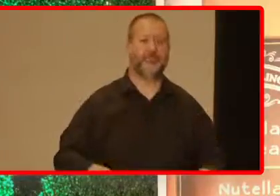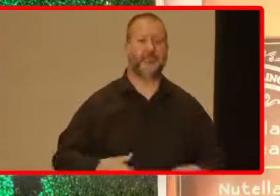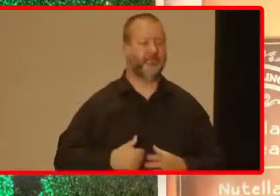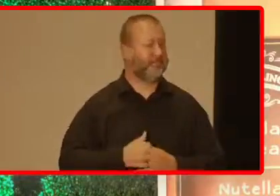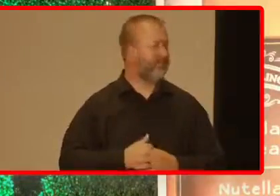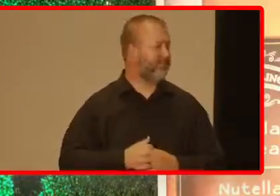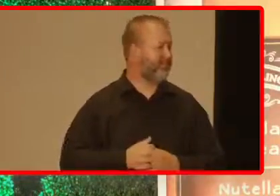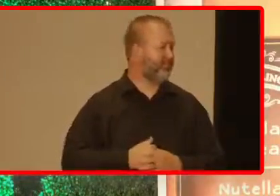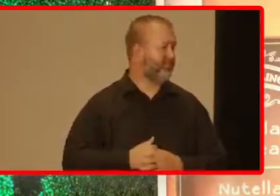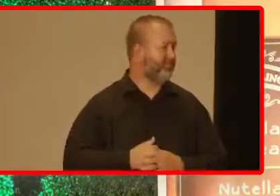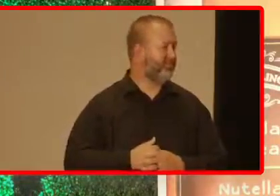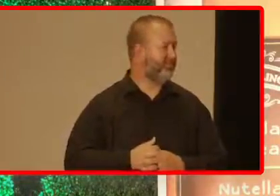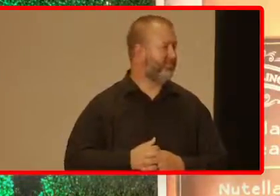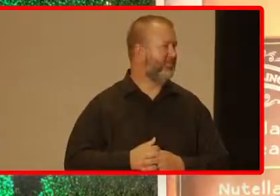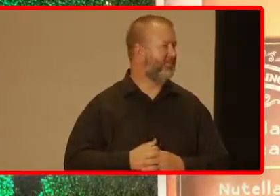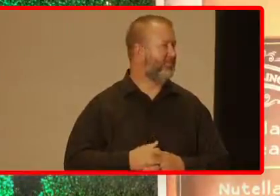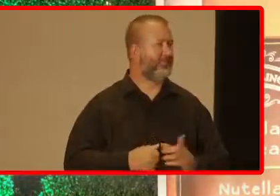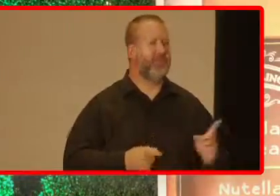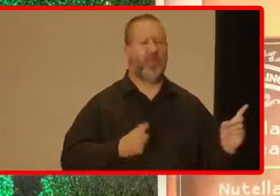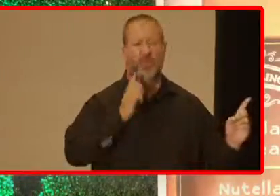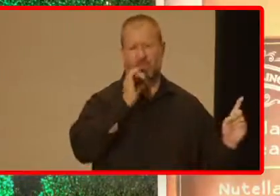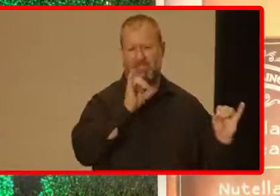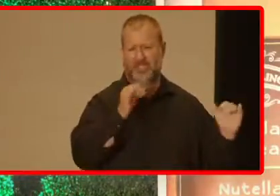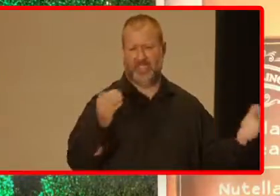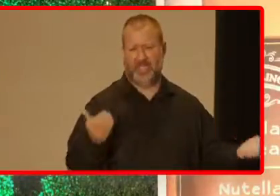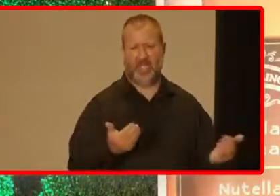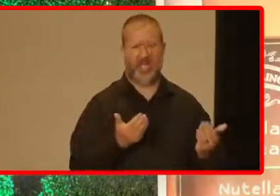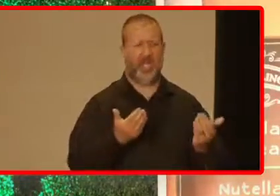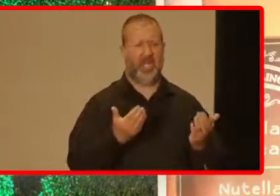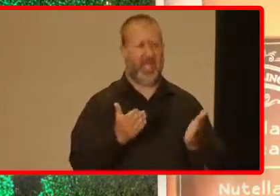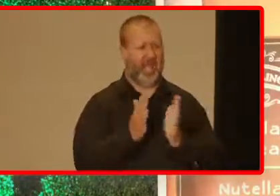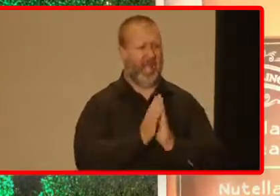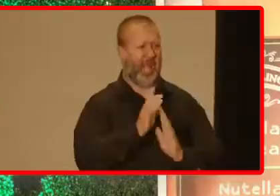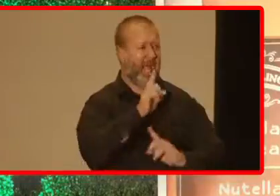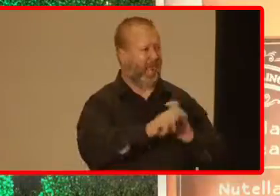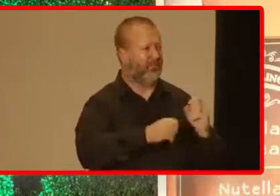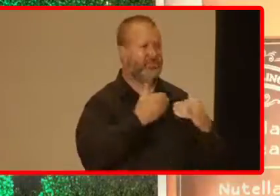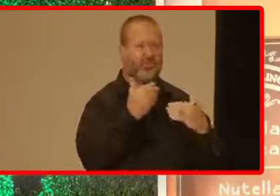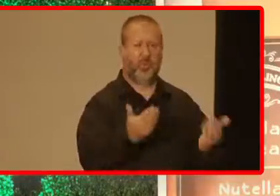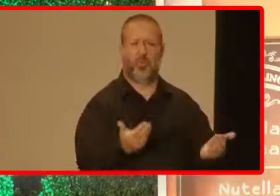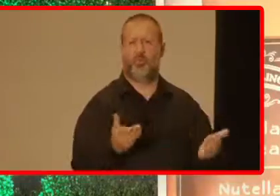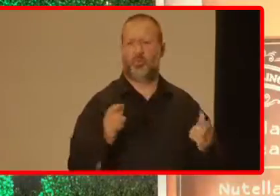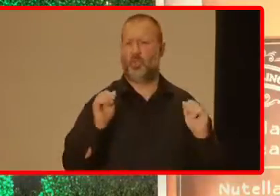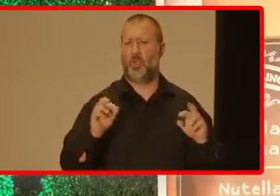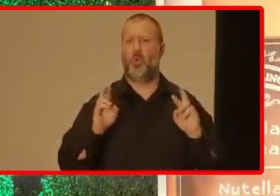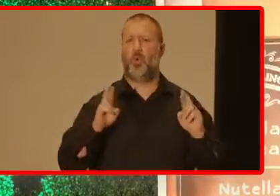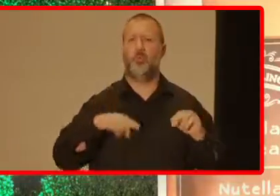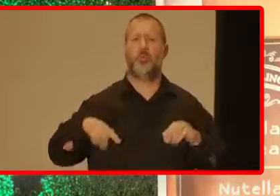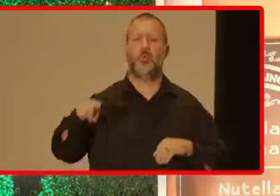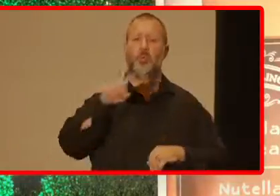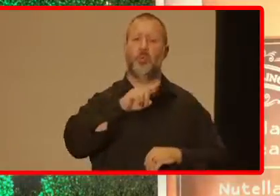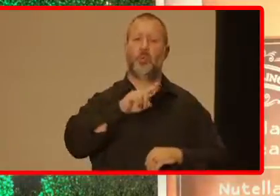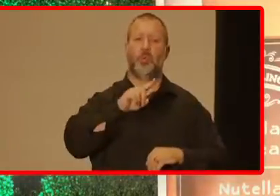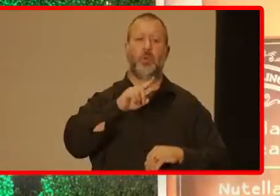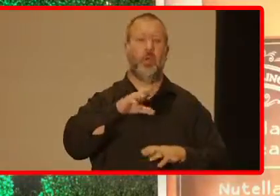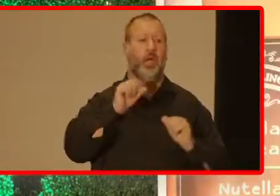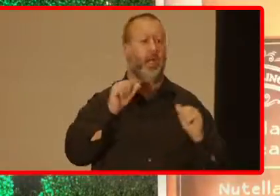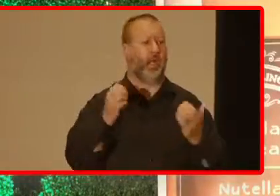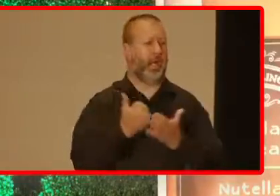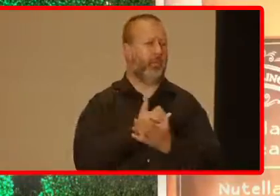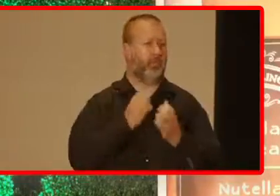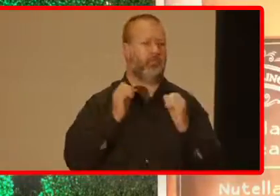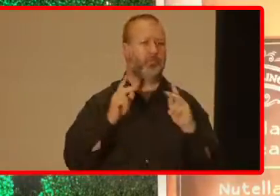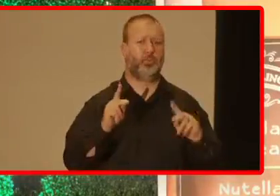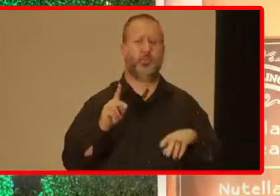Okay. We're gonna stick around, answer any of your questions. We hope that you will take this opportunity,